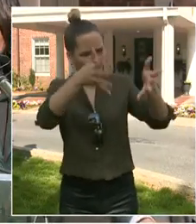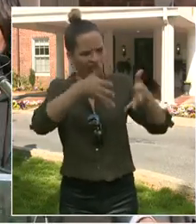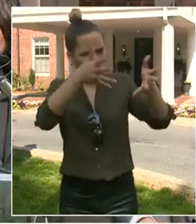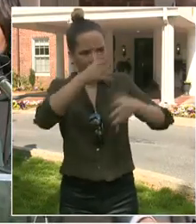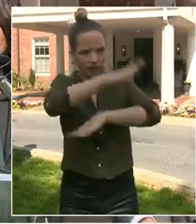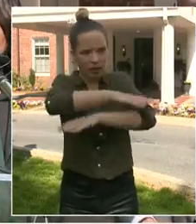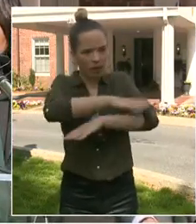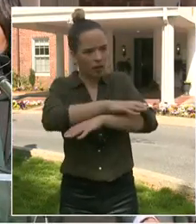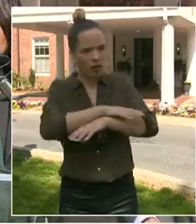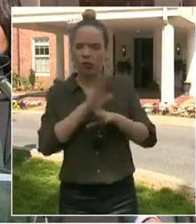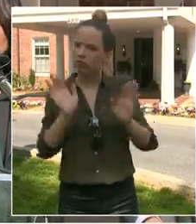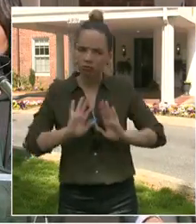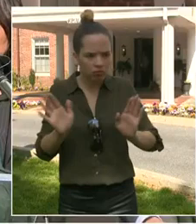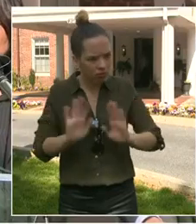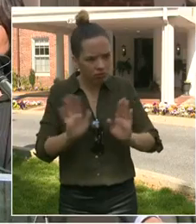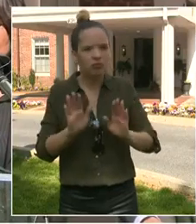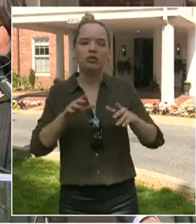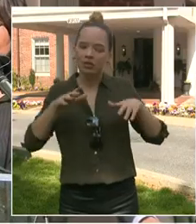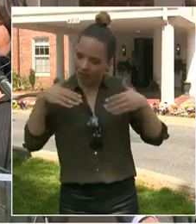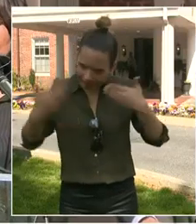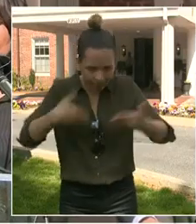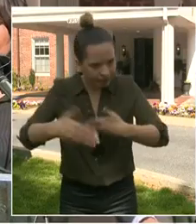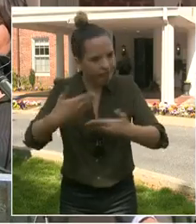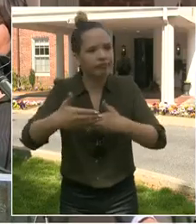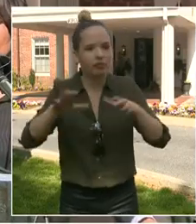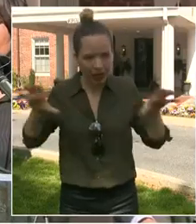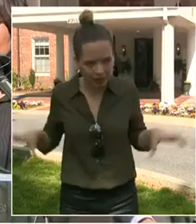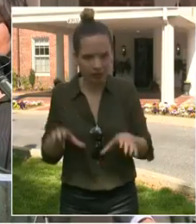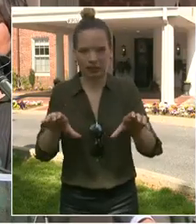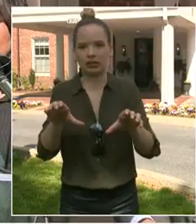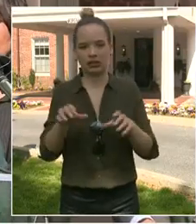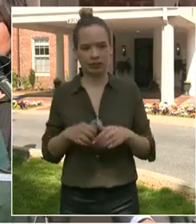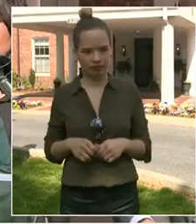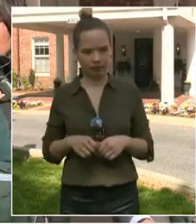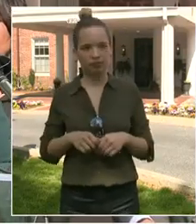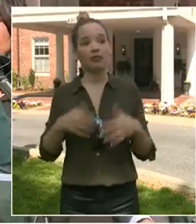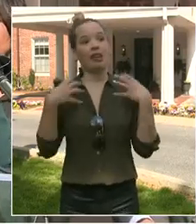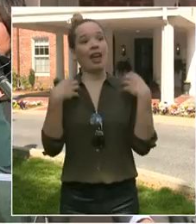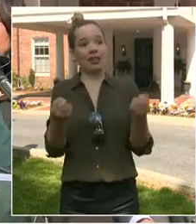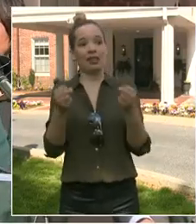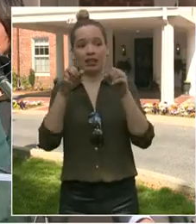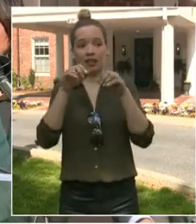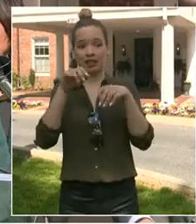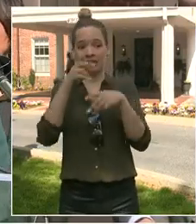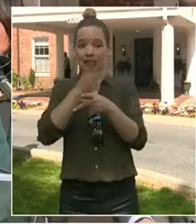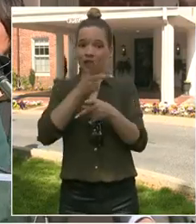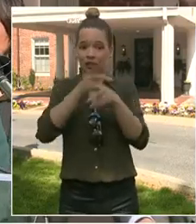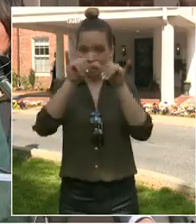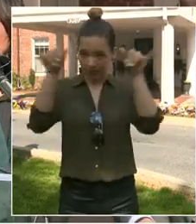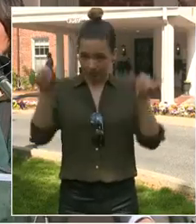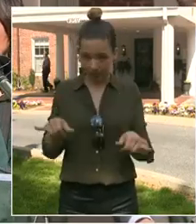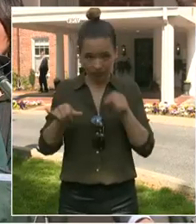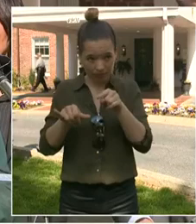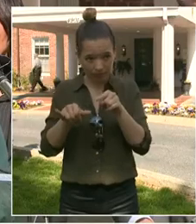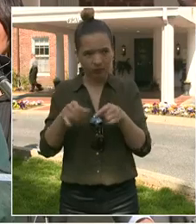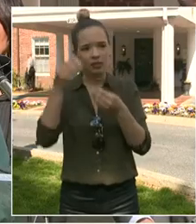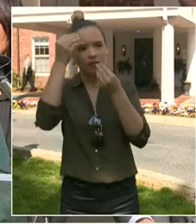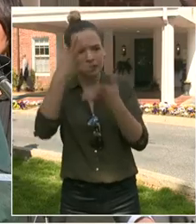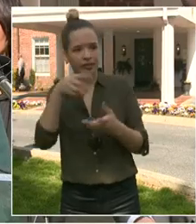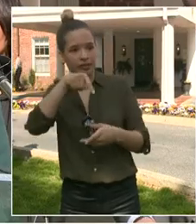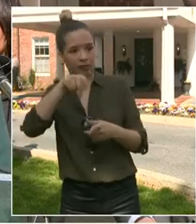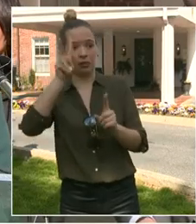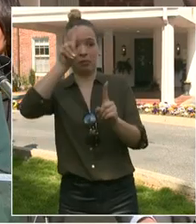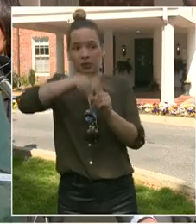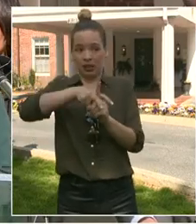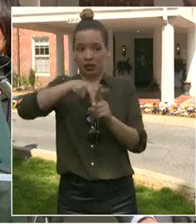into actions. So the healthcare systems transformation task force that I created,